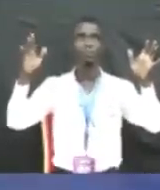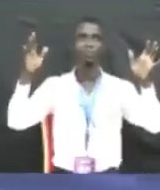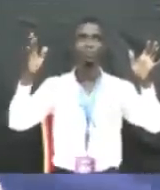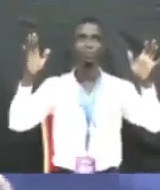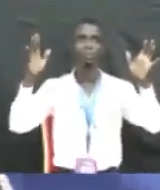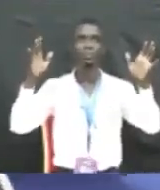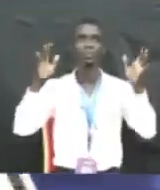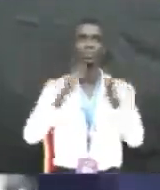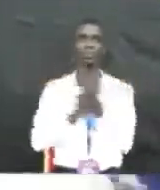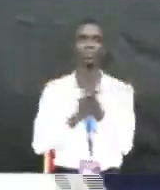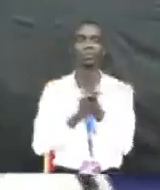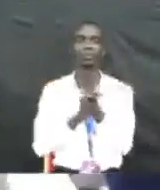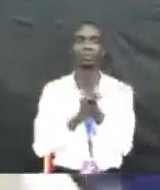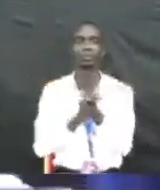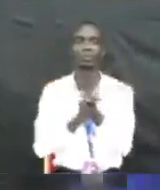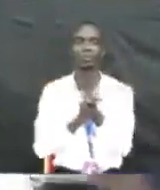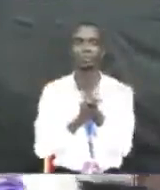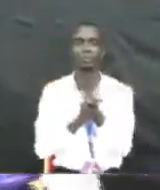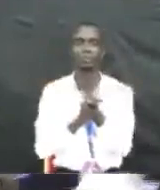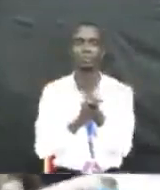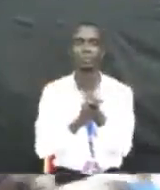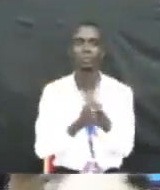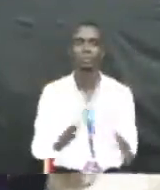I'll call the rest to join